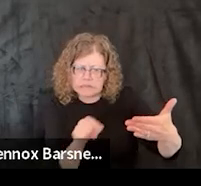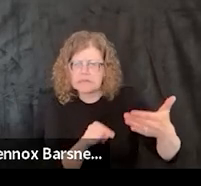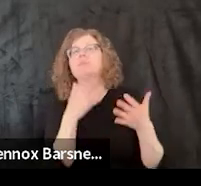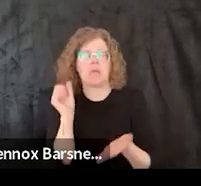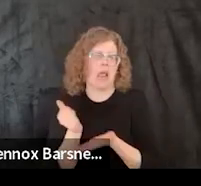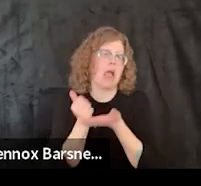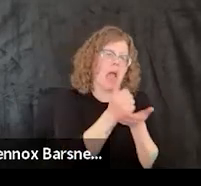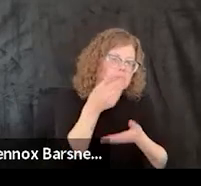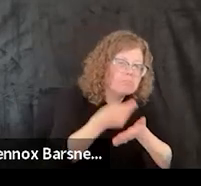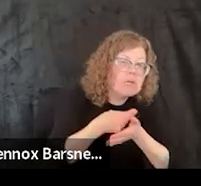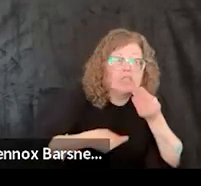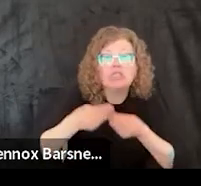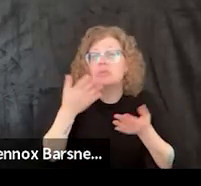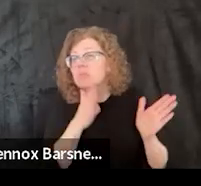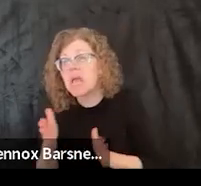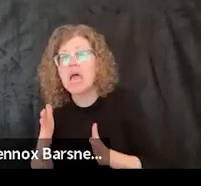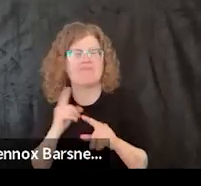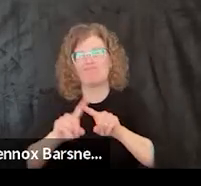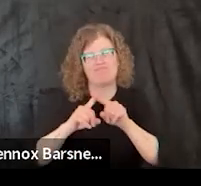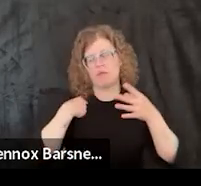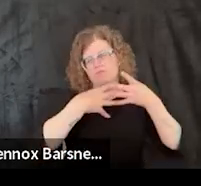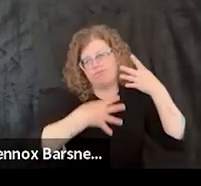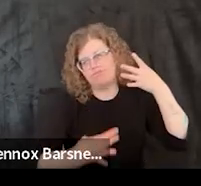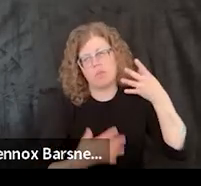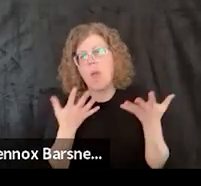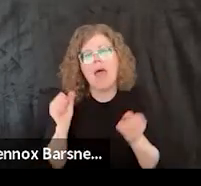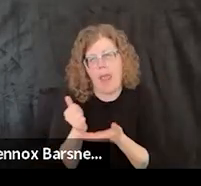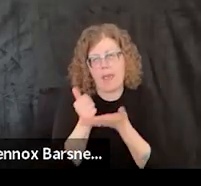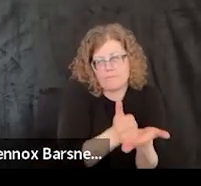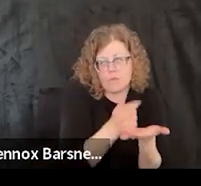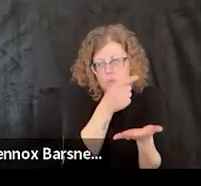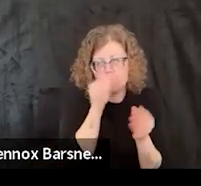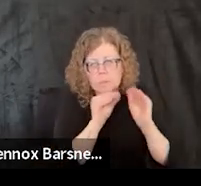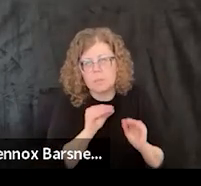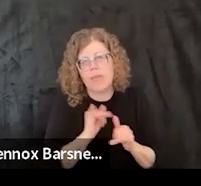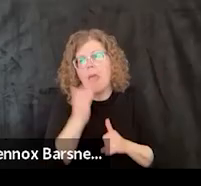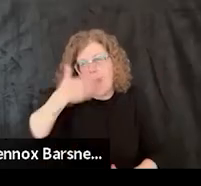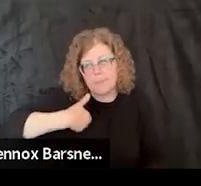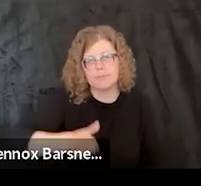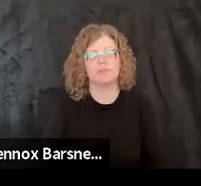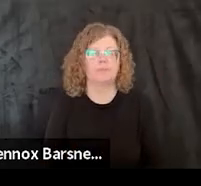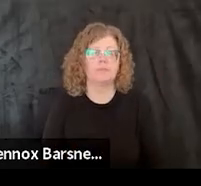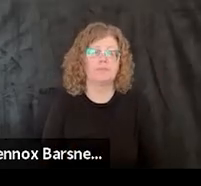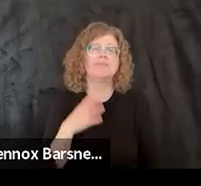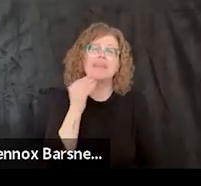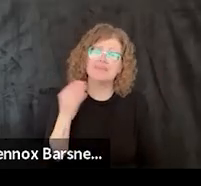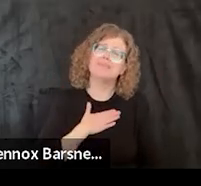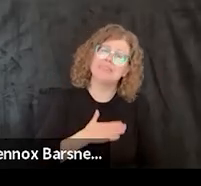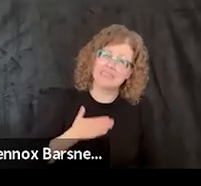on friends, family, or peers if you can. And remember to ask questions early